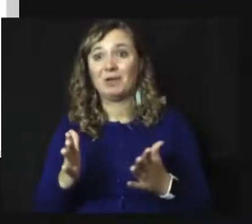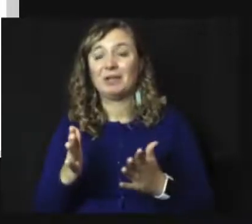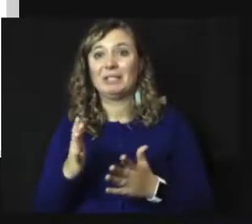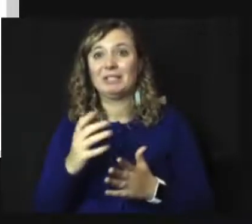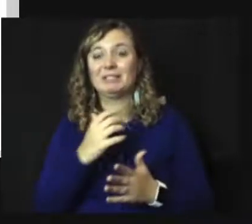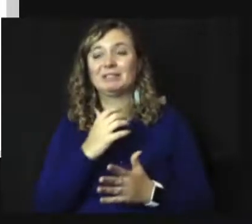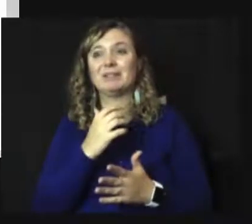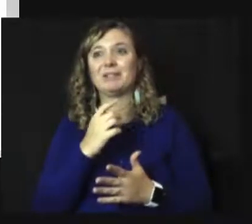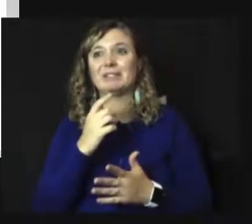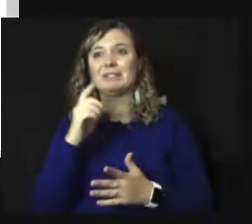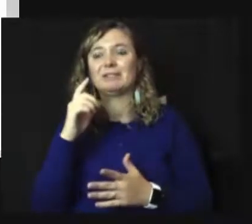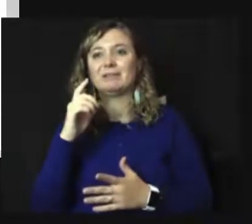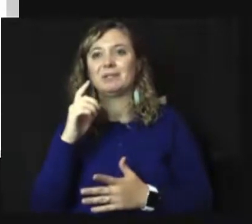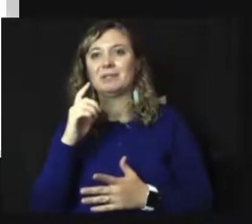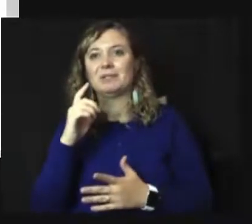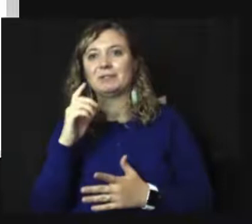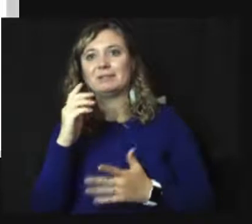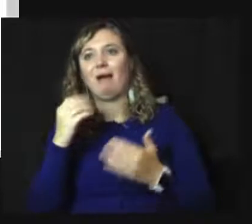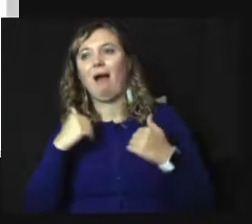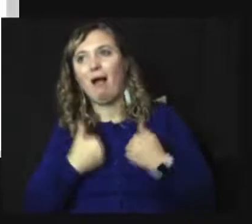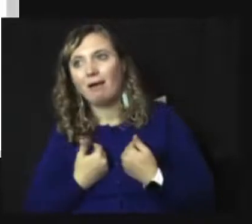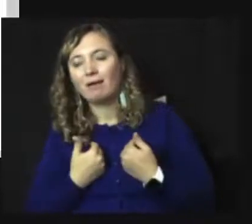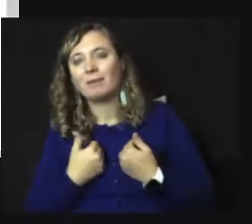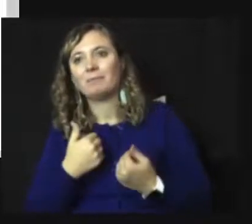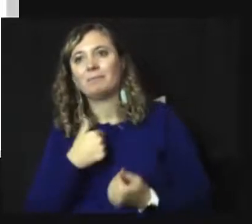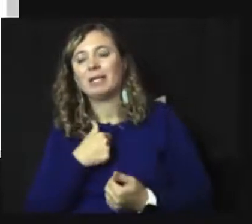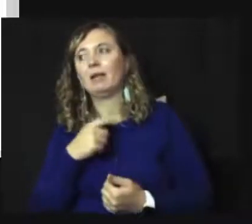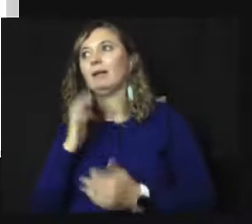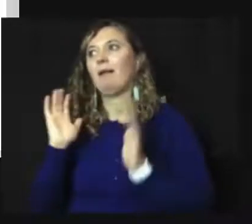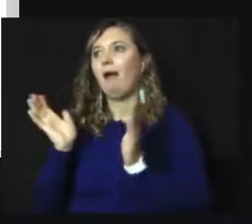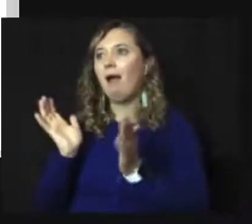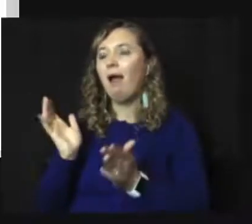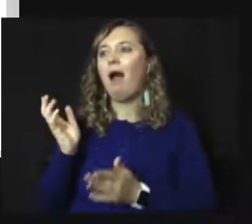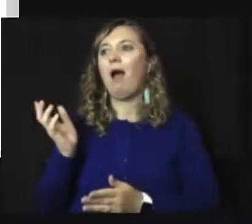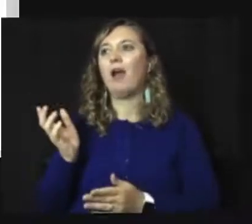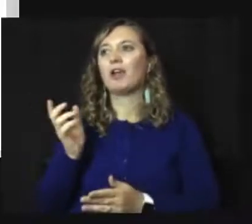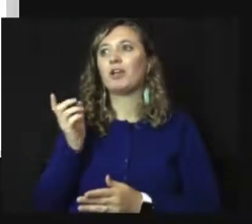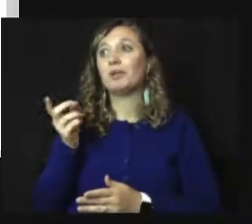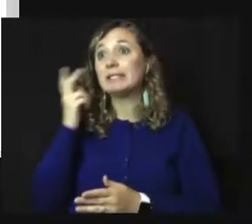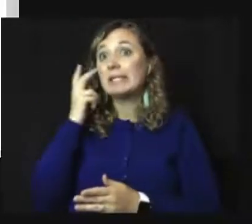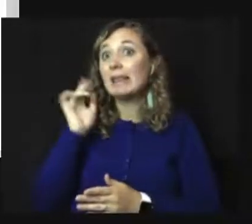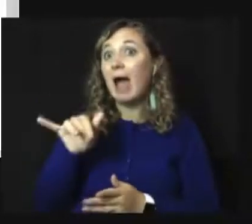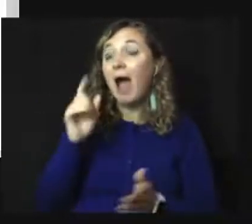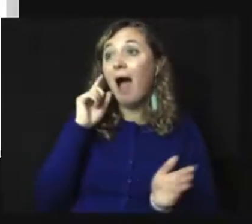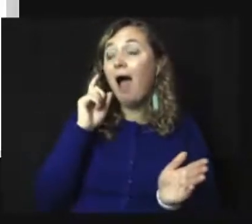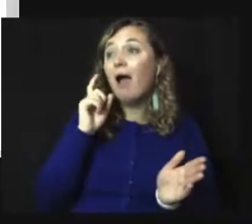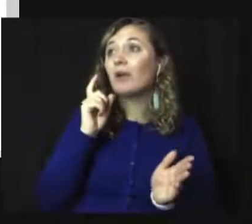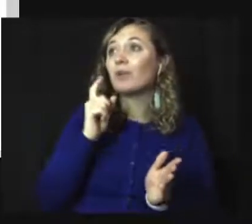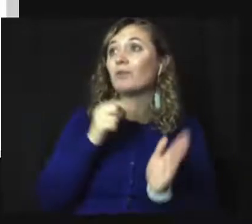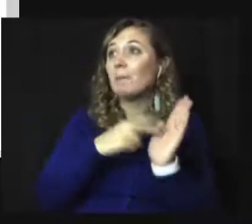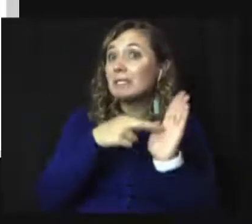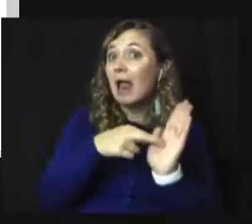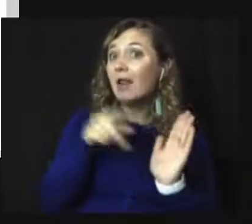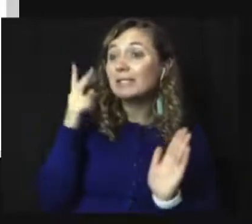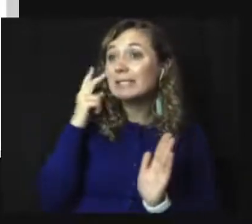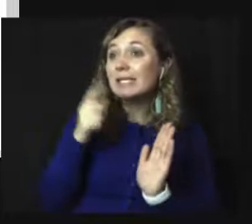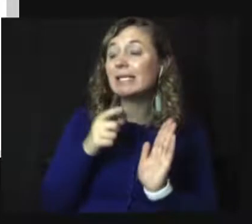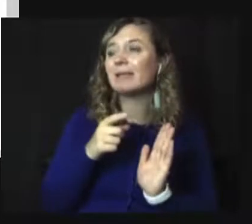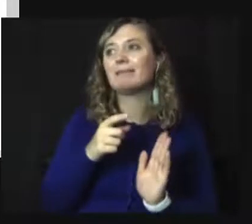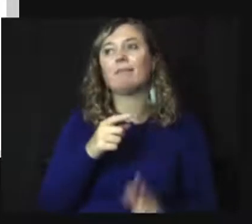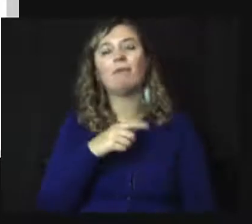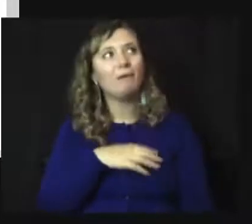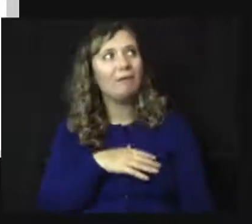see this representation? And he's like, okay, yeah. Okay, here's another question. Would someone explain